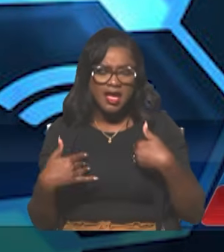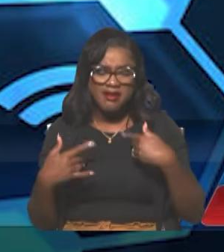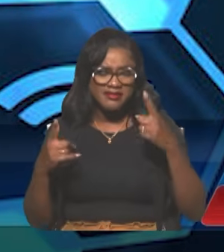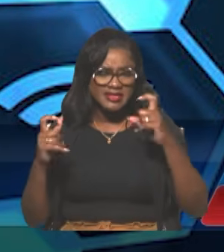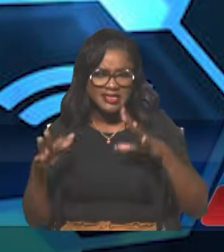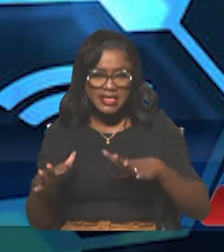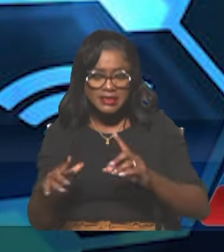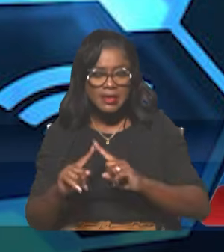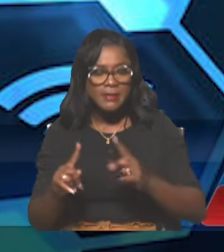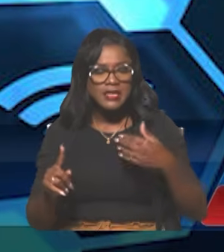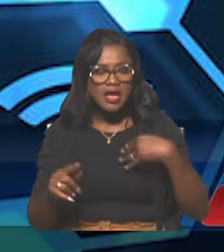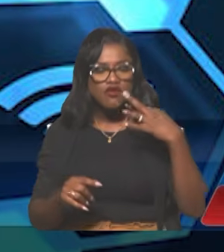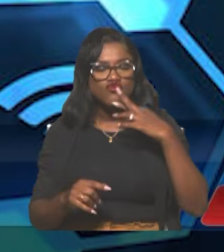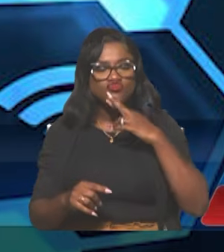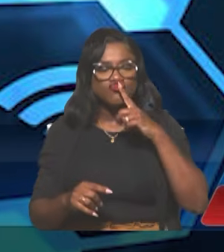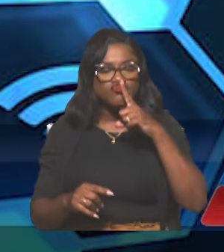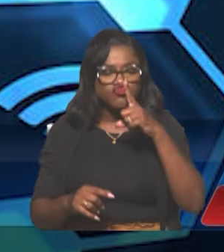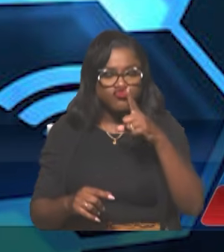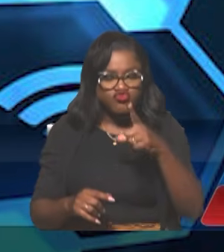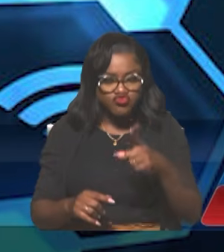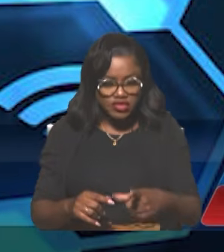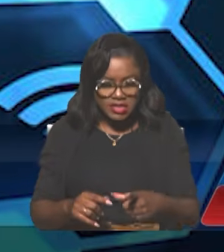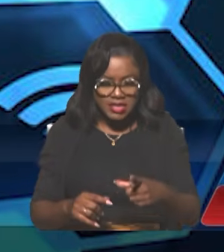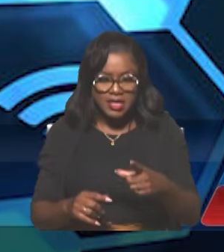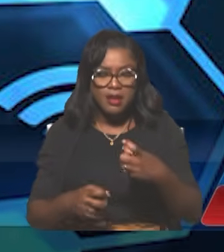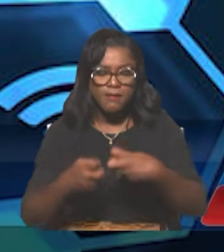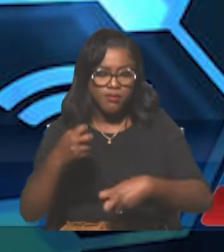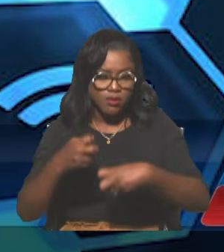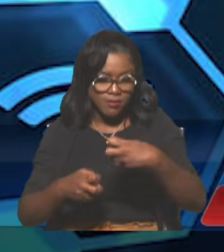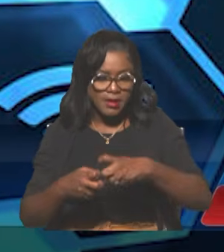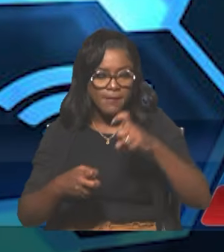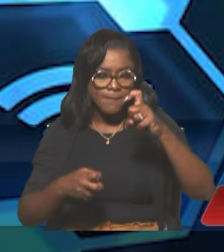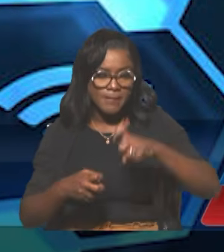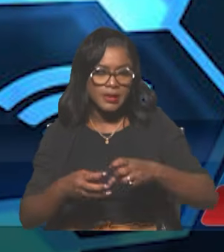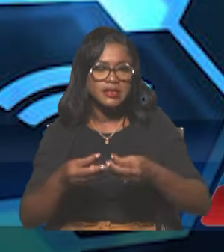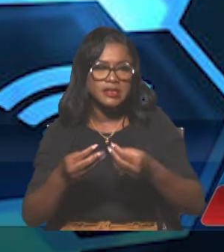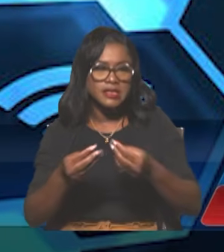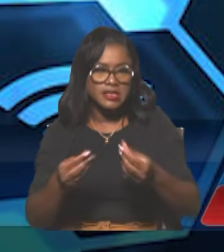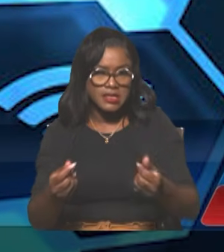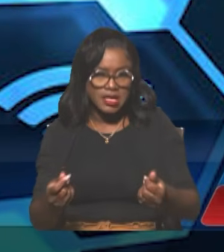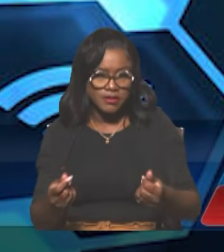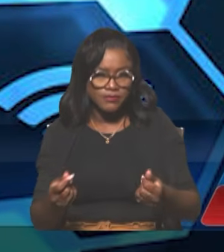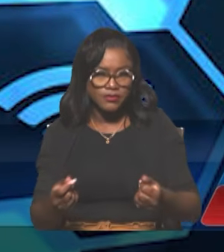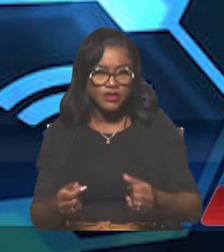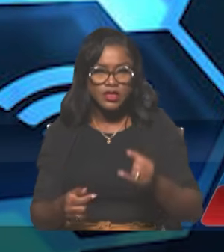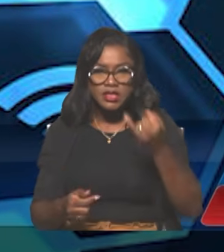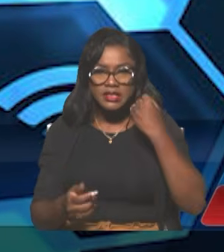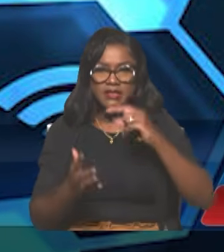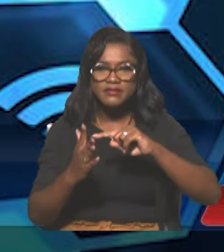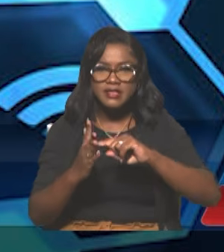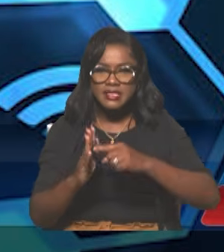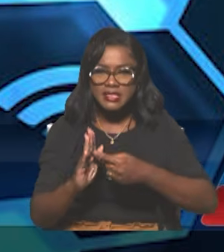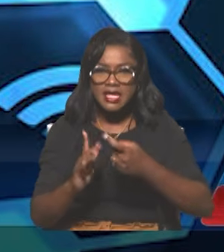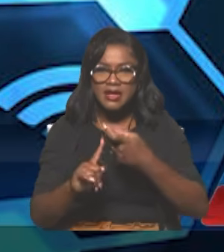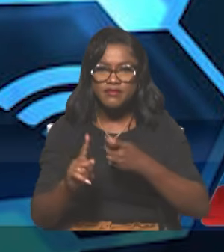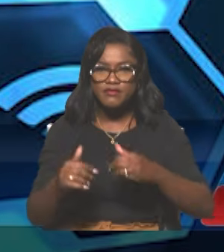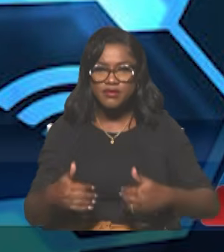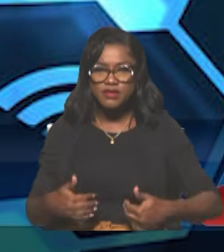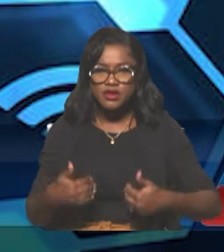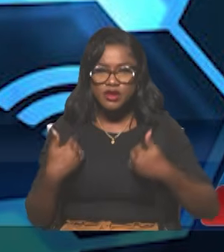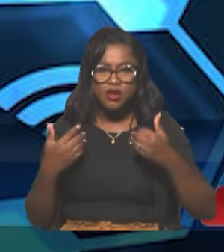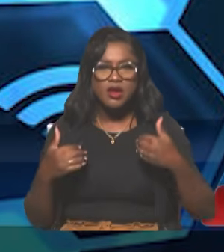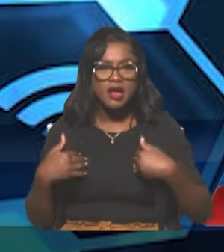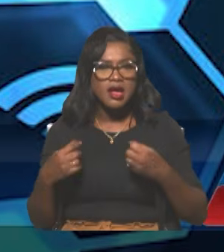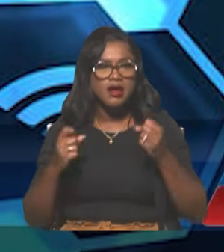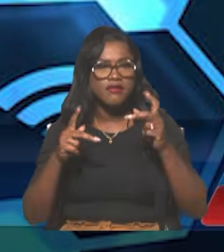us actual situations that we have to solve problems. And if we start from young, they have the opportunity